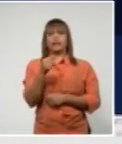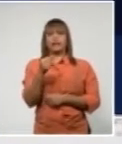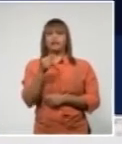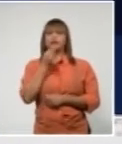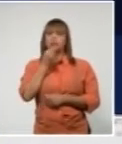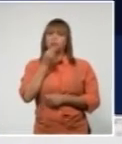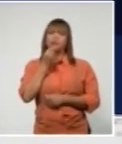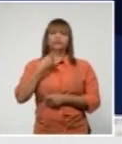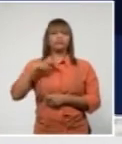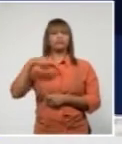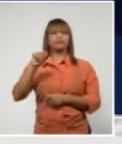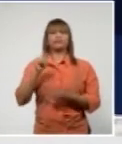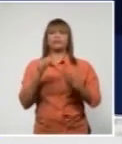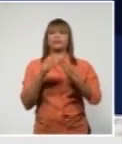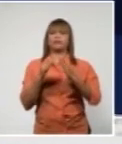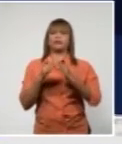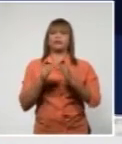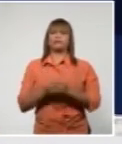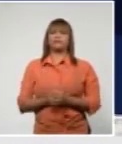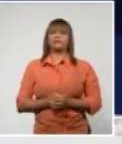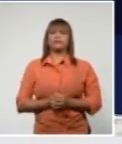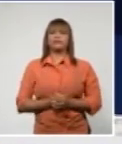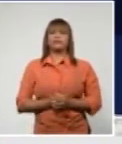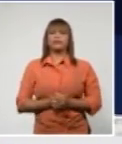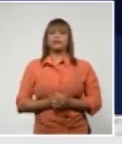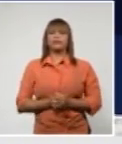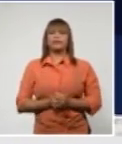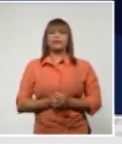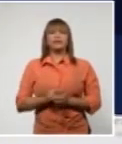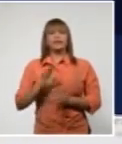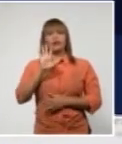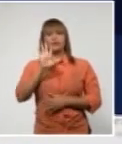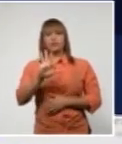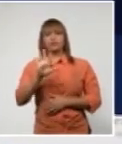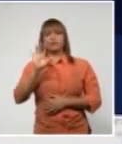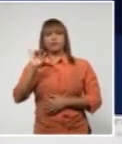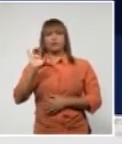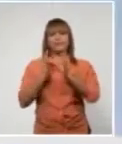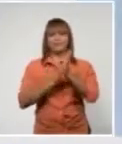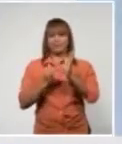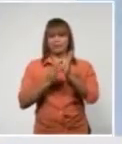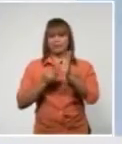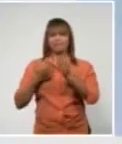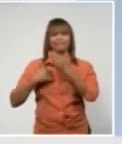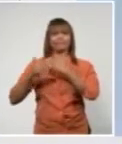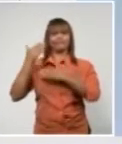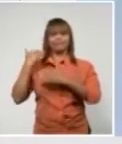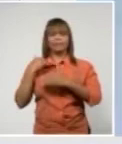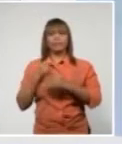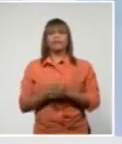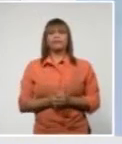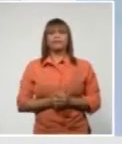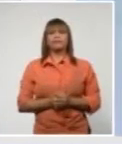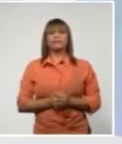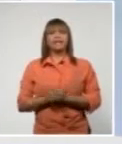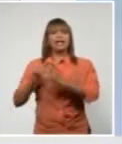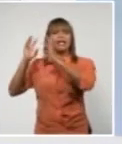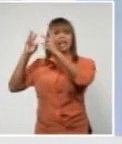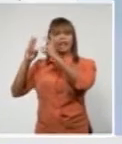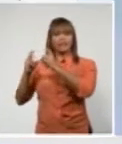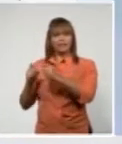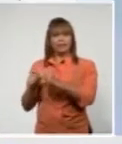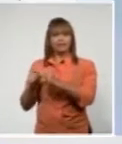Now we are going to turn our attention to the world. As of yesterday, COVID-19 continues